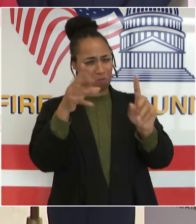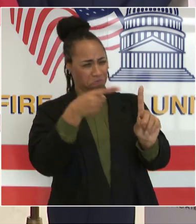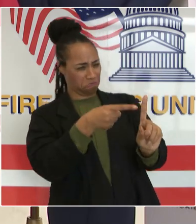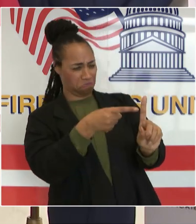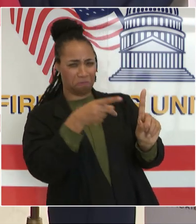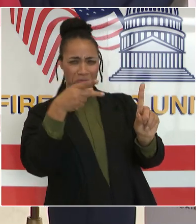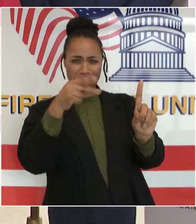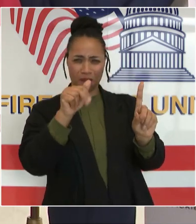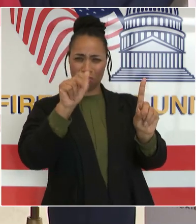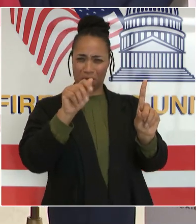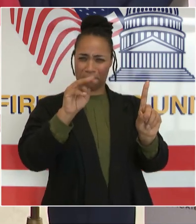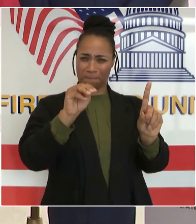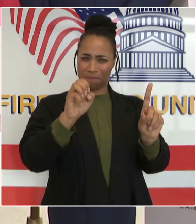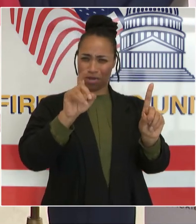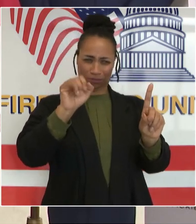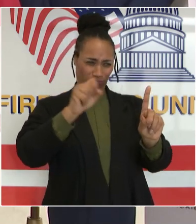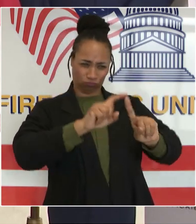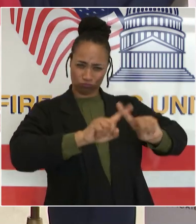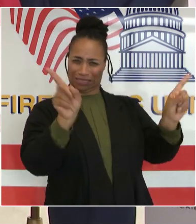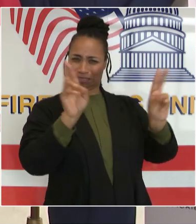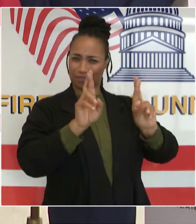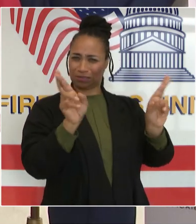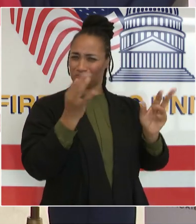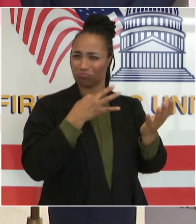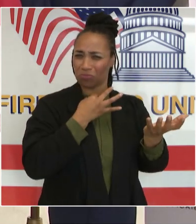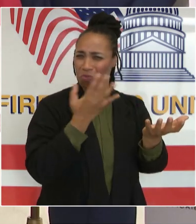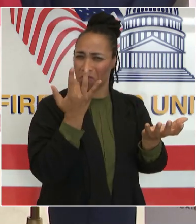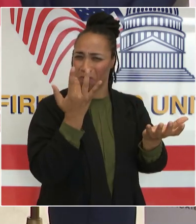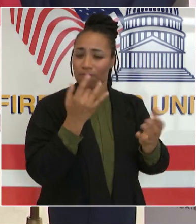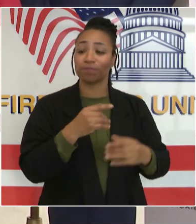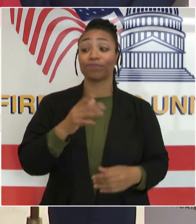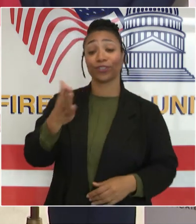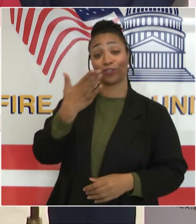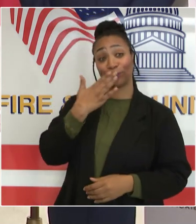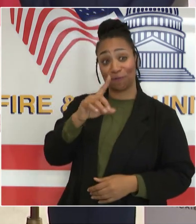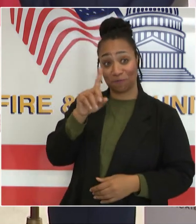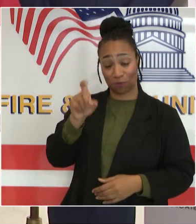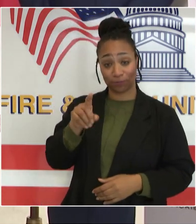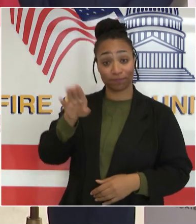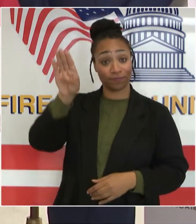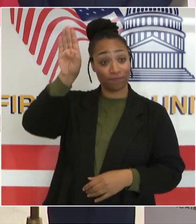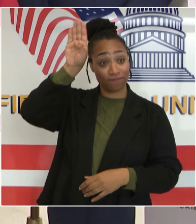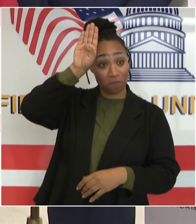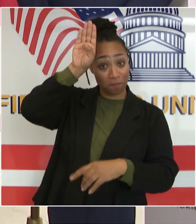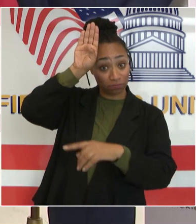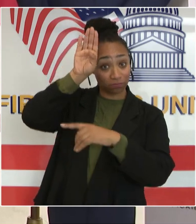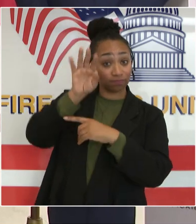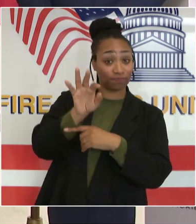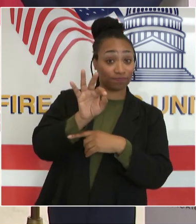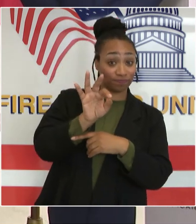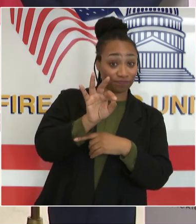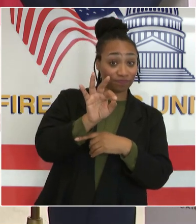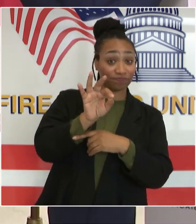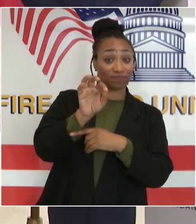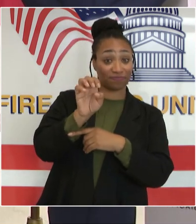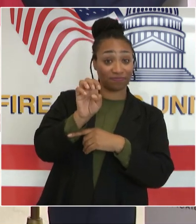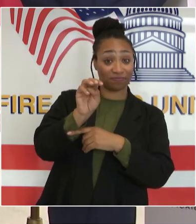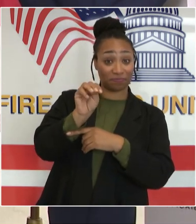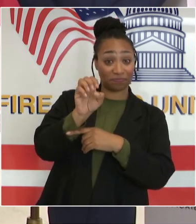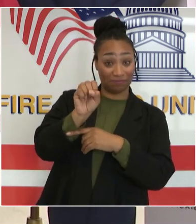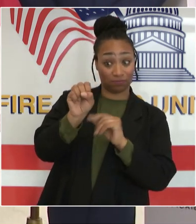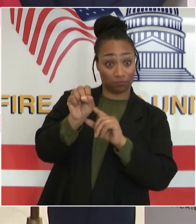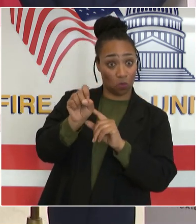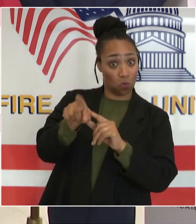That's a really good question, like about the value of your fire department, your fire and EMS department at the end of the day. It is important that our workforce